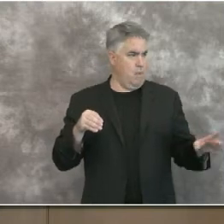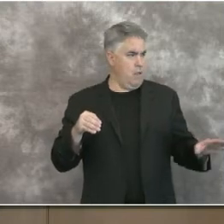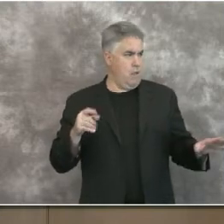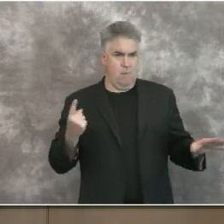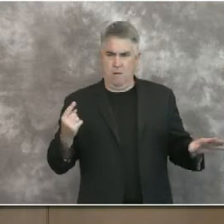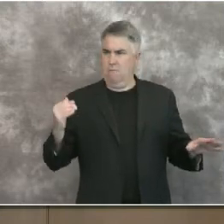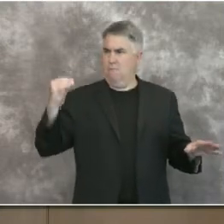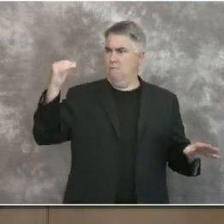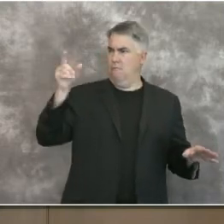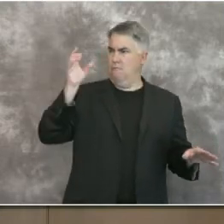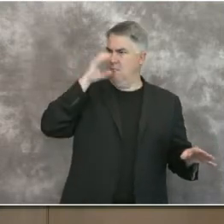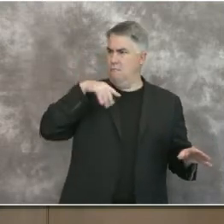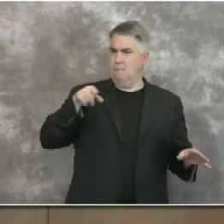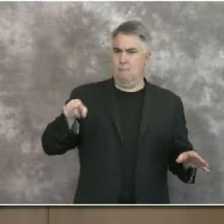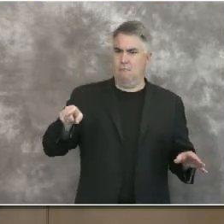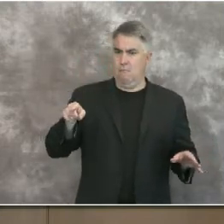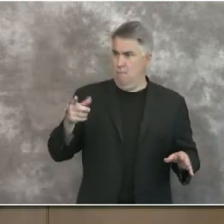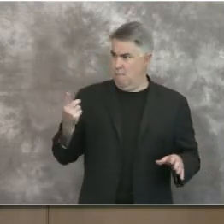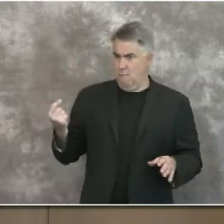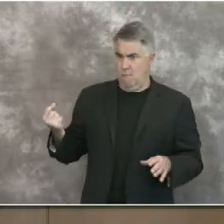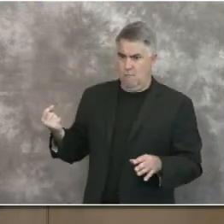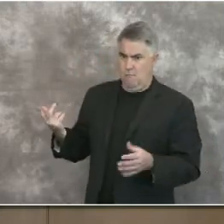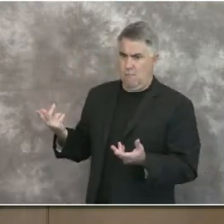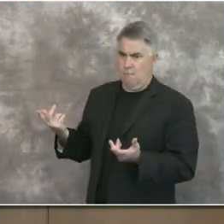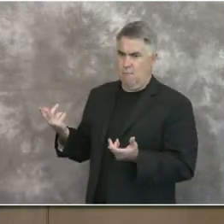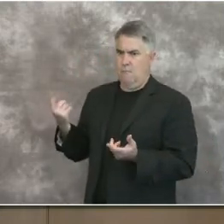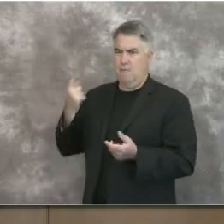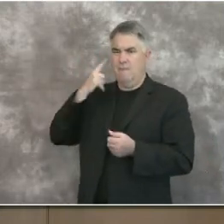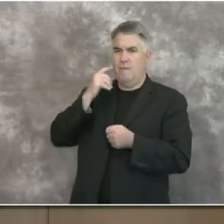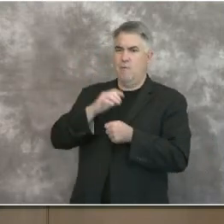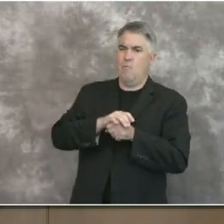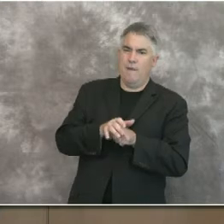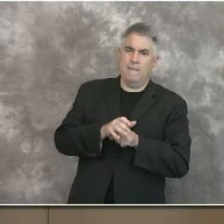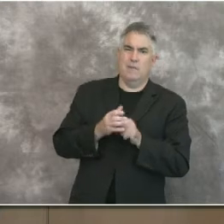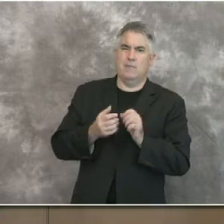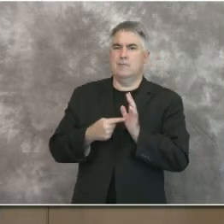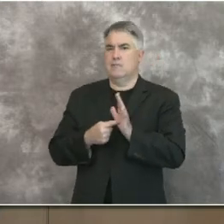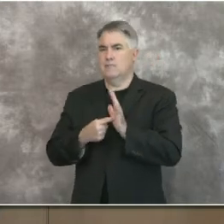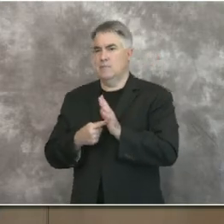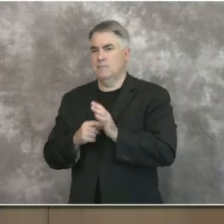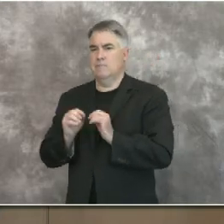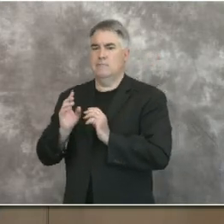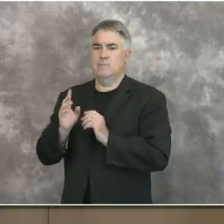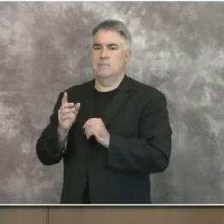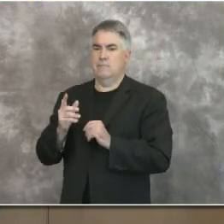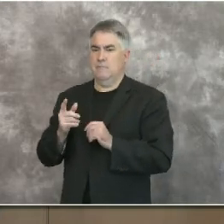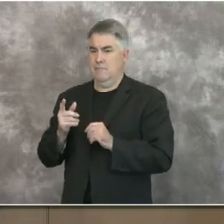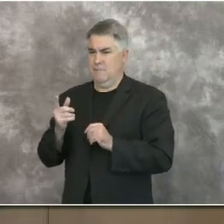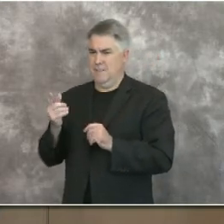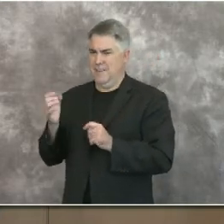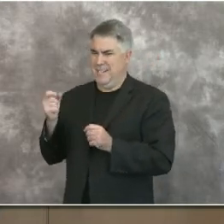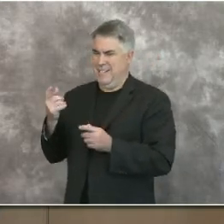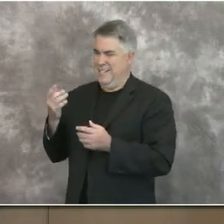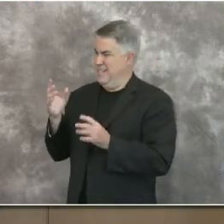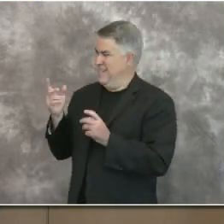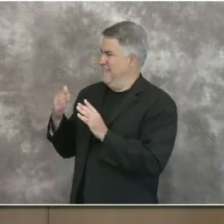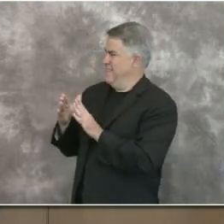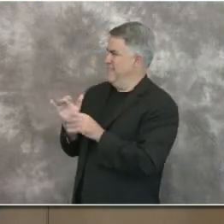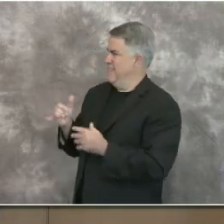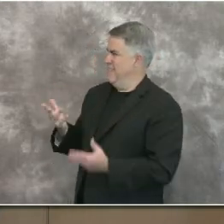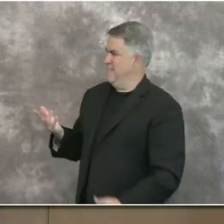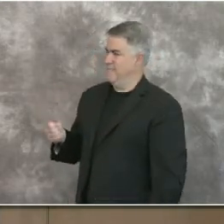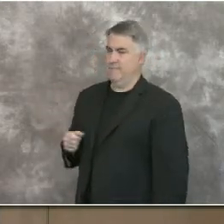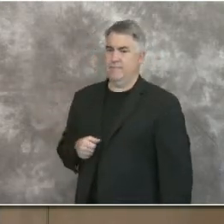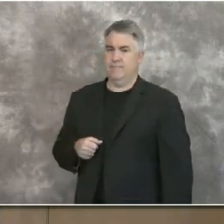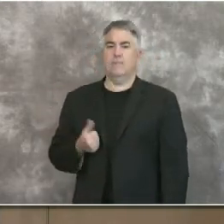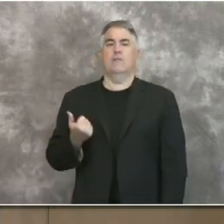taken? The same for COVID syndromic cases showing up. Can you address that? Okay, Dr. Wooten's going to